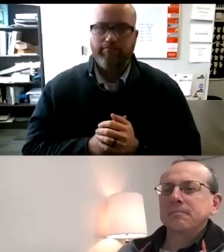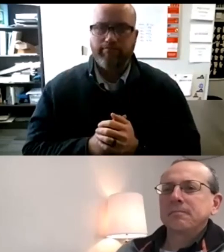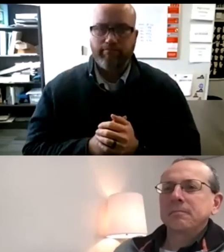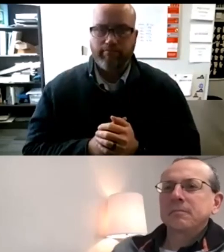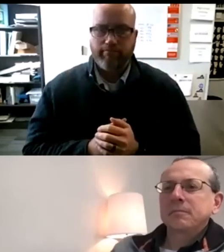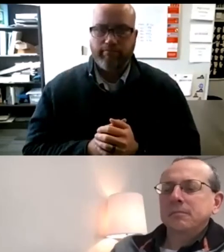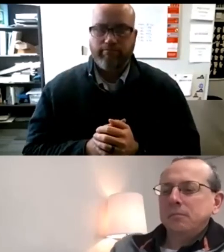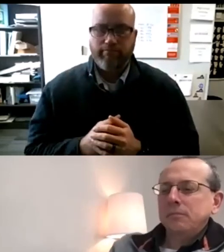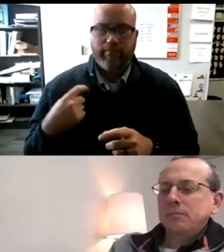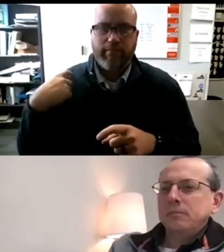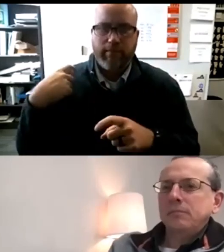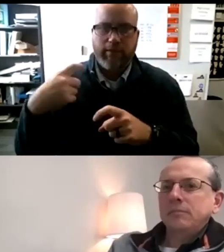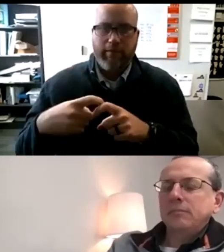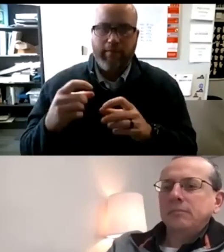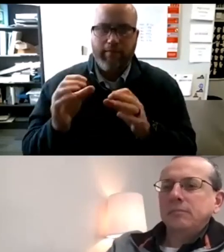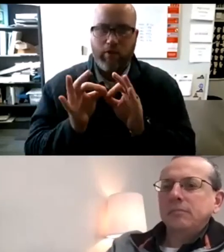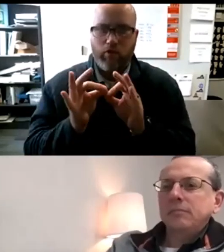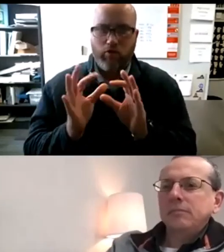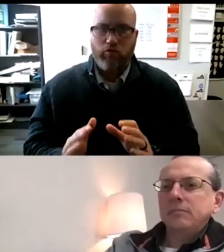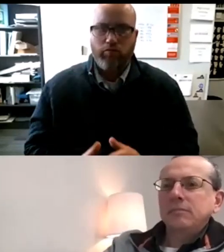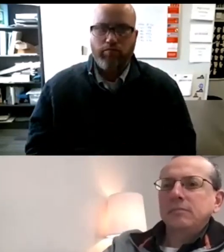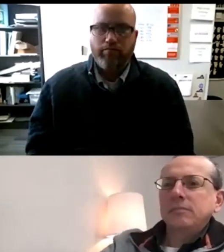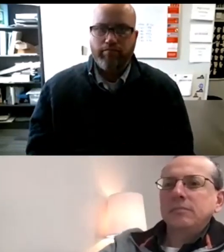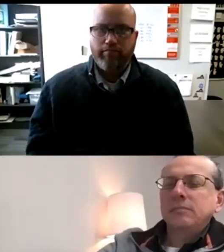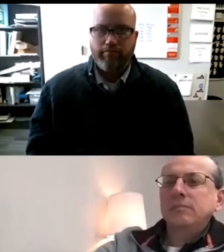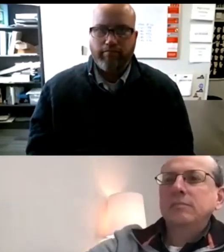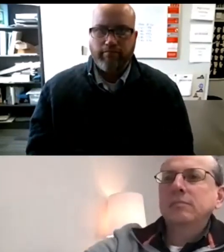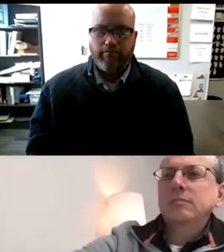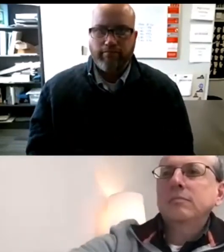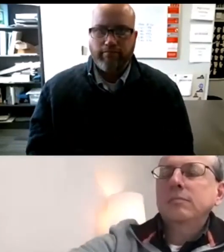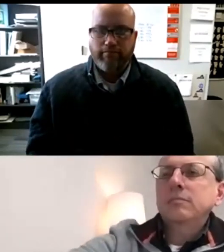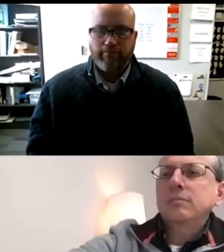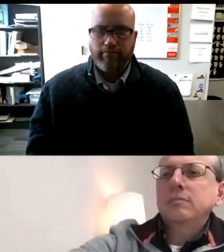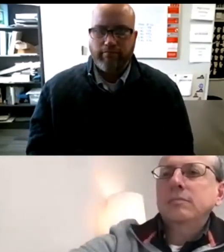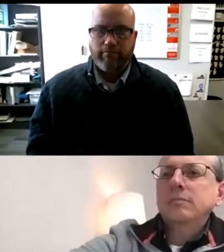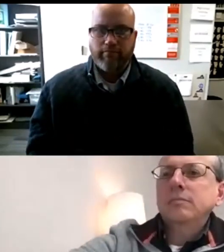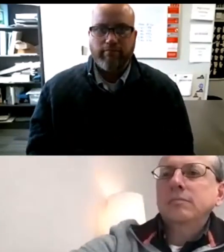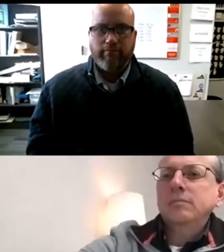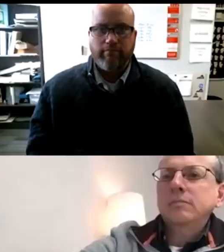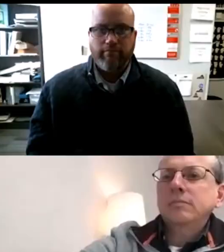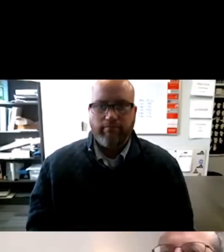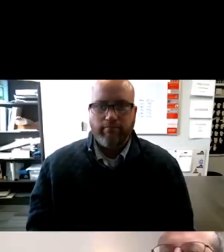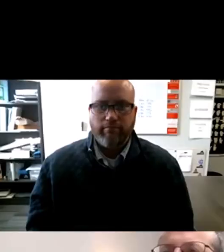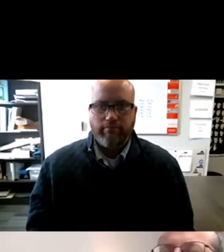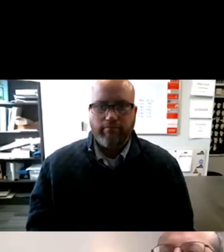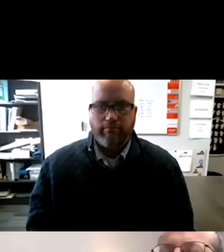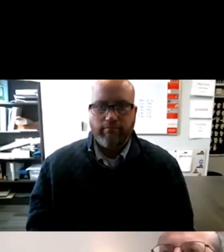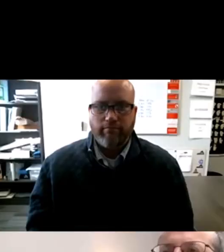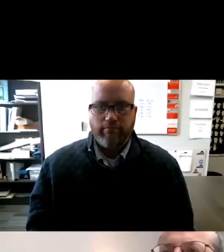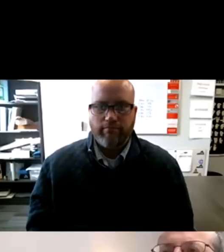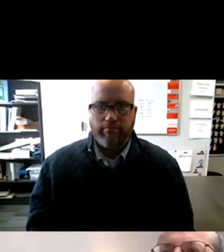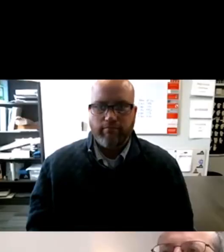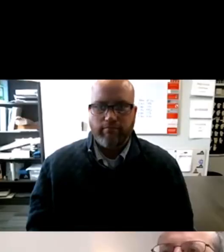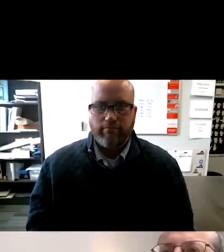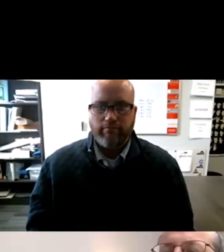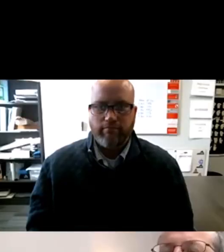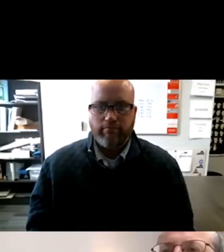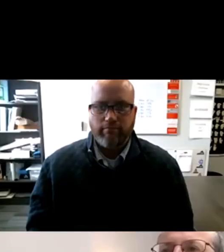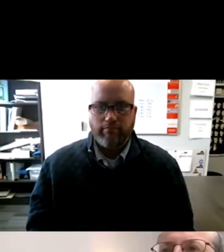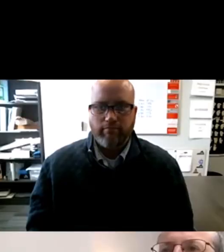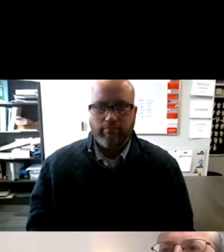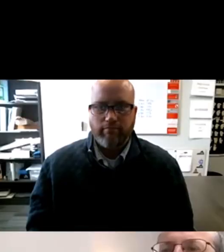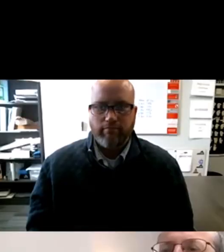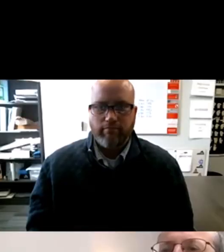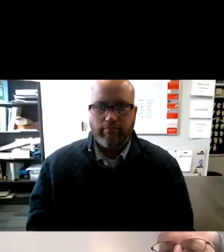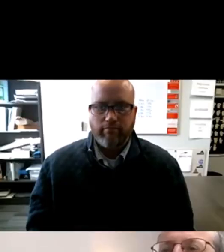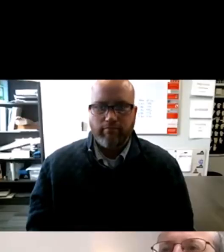Esperamos que ha encontrado esta información oportuna y útil. Le animamos que accedan a los enlaces que acompañan